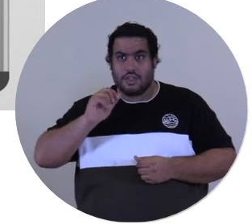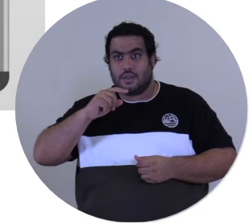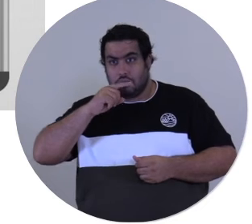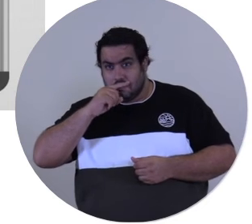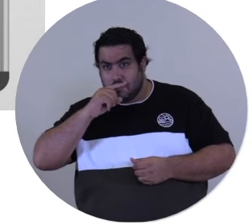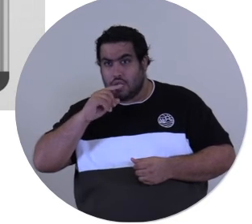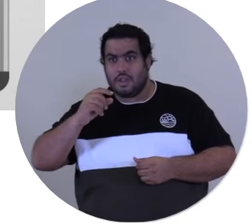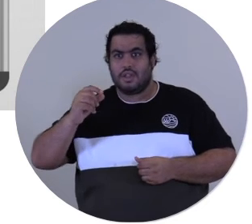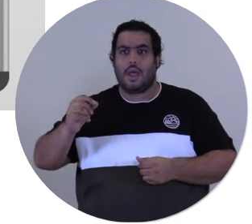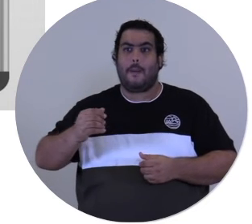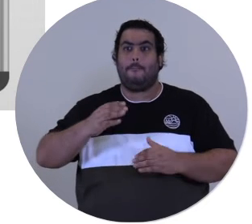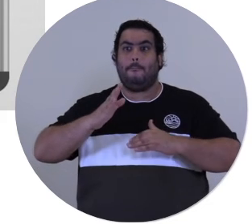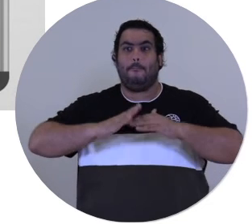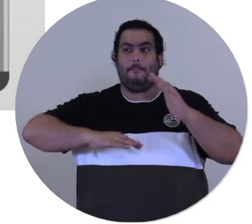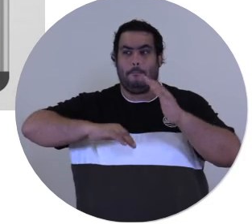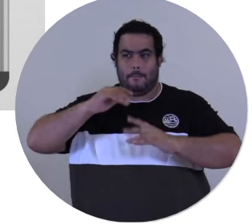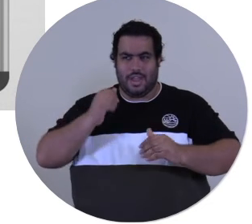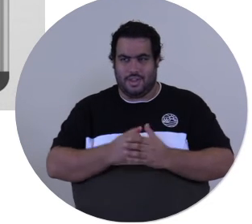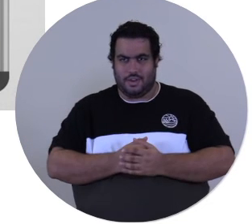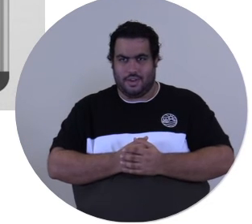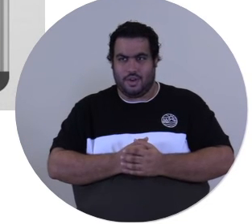also have contemporary photography.